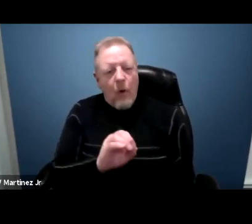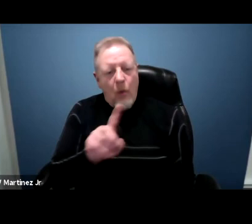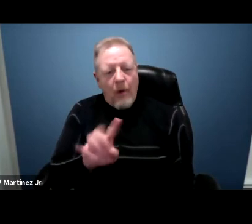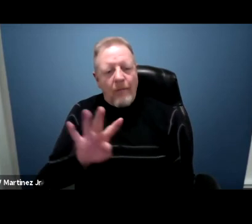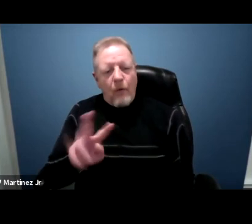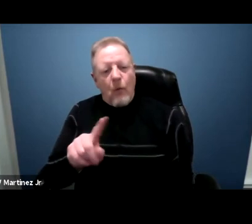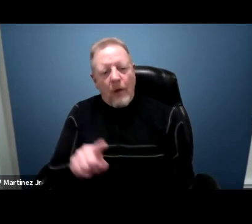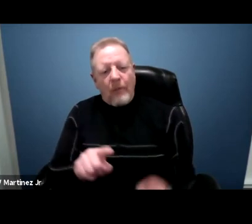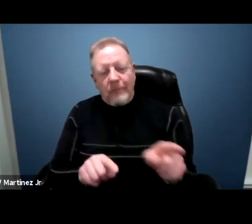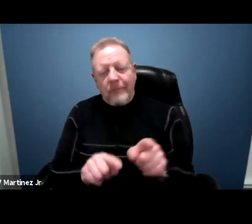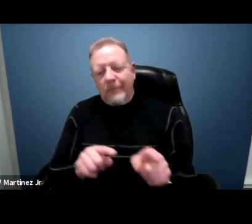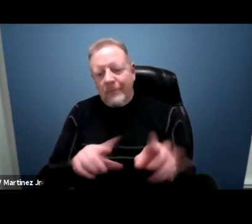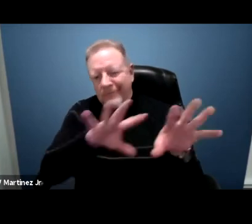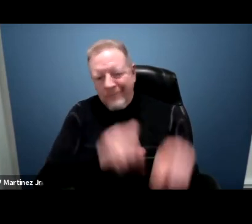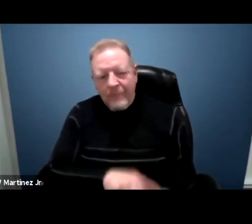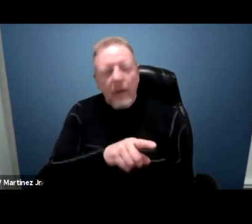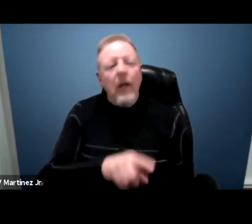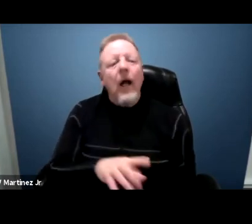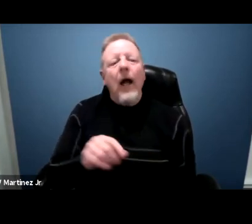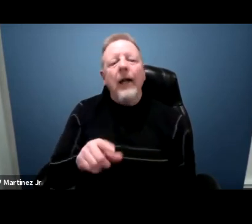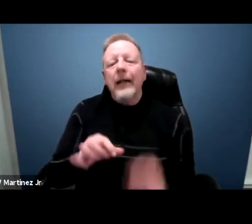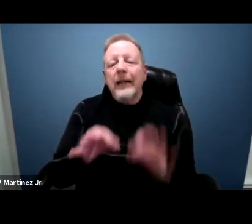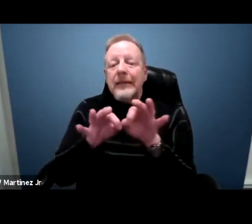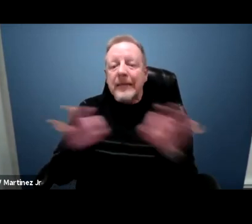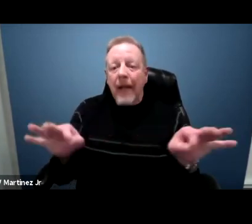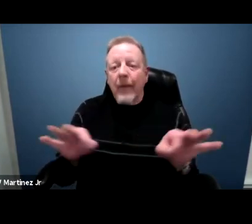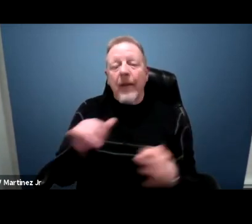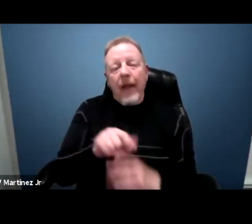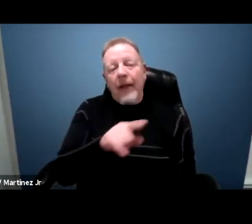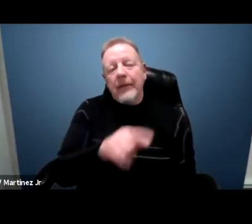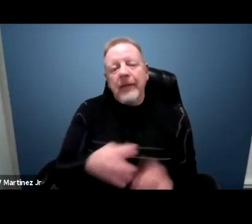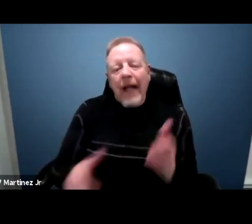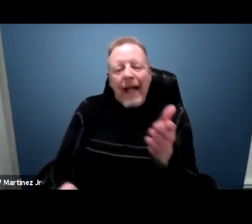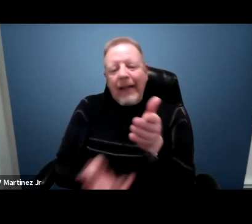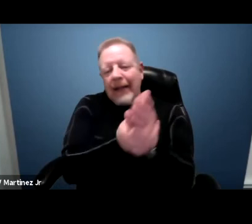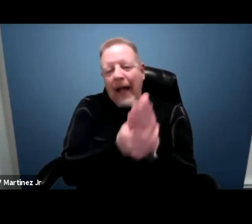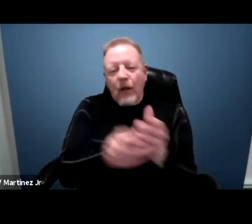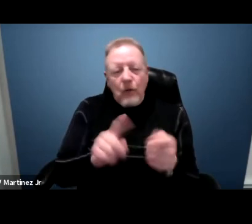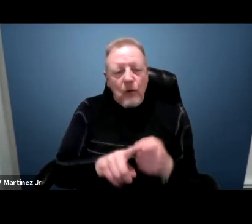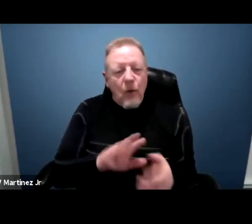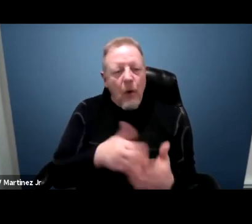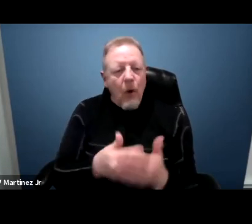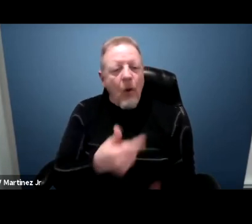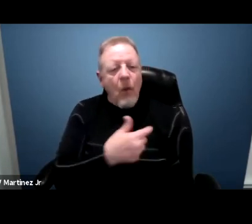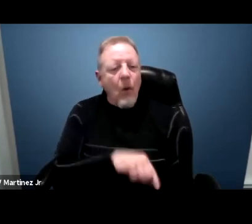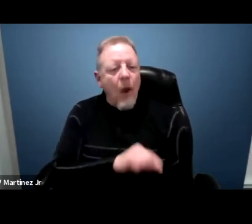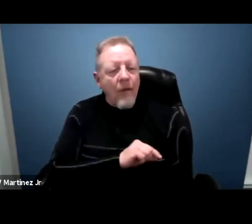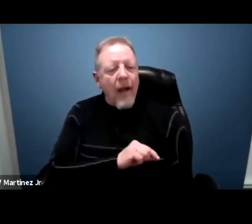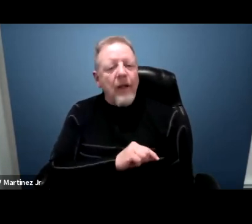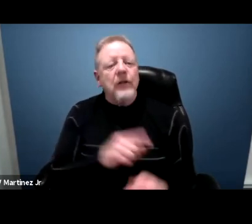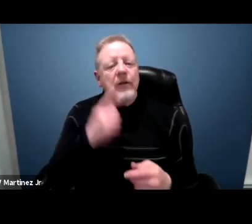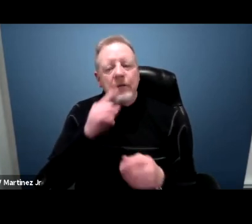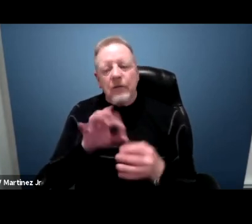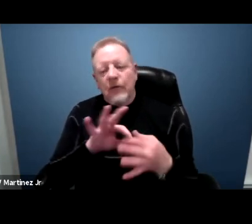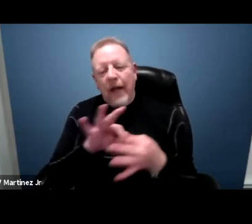And just a statement that is attached to all publications regarding Social Security,